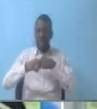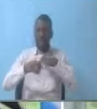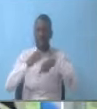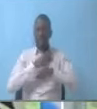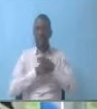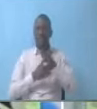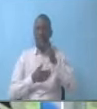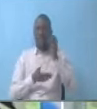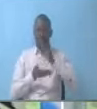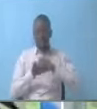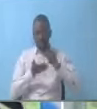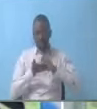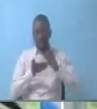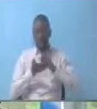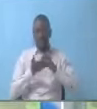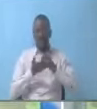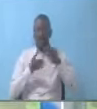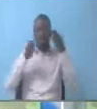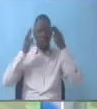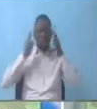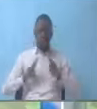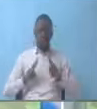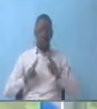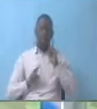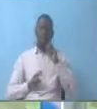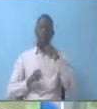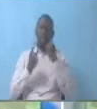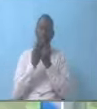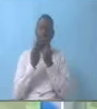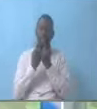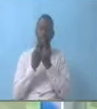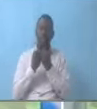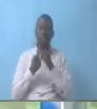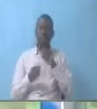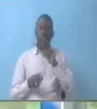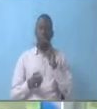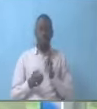And one thing I must say is that the draftsman